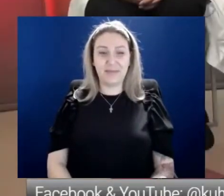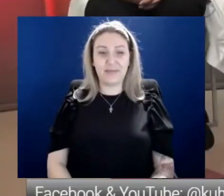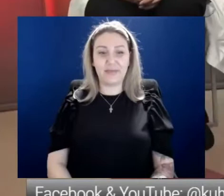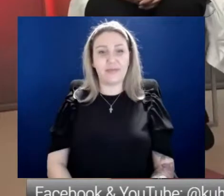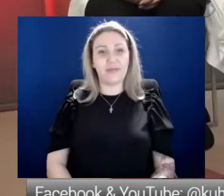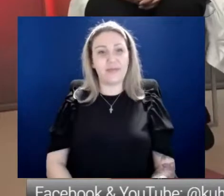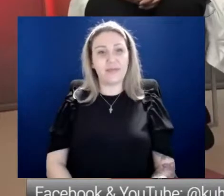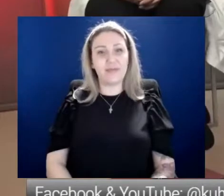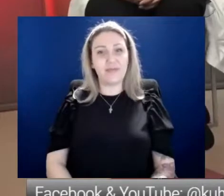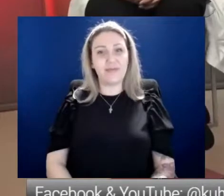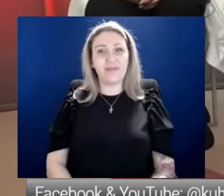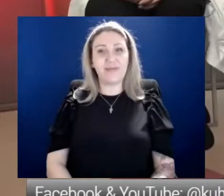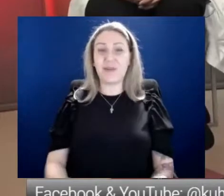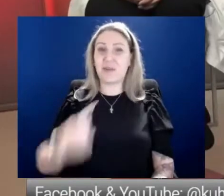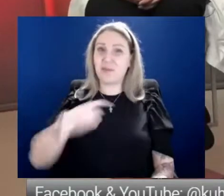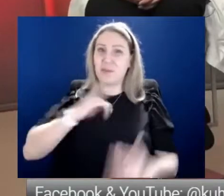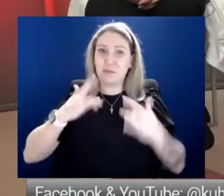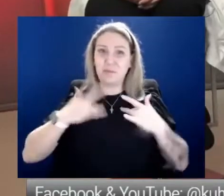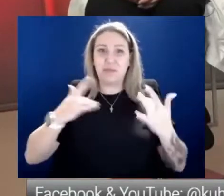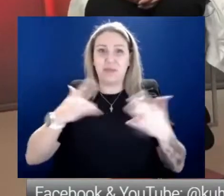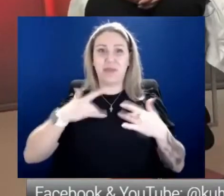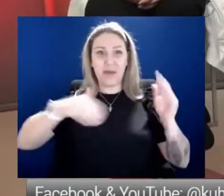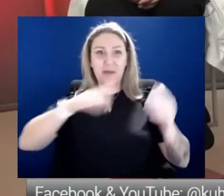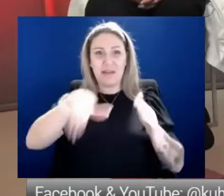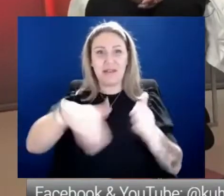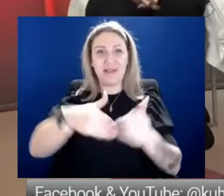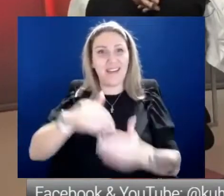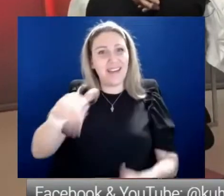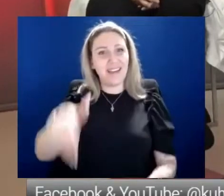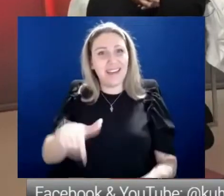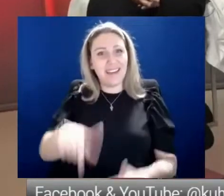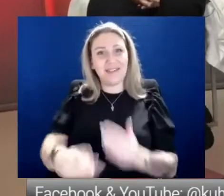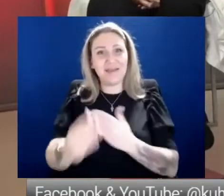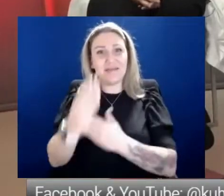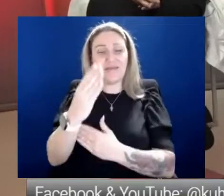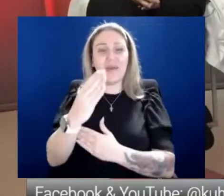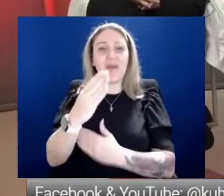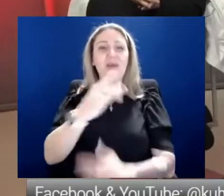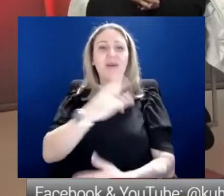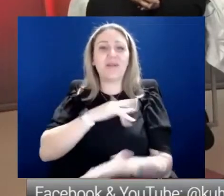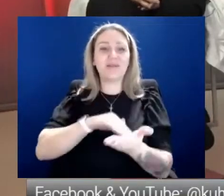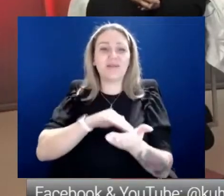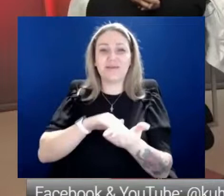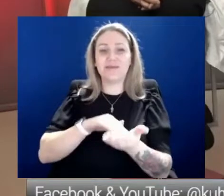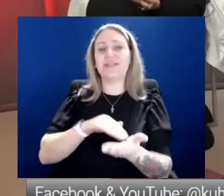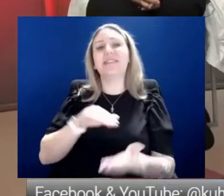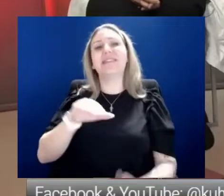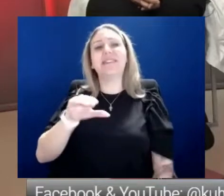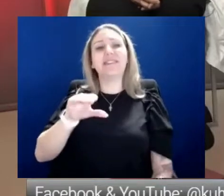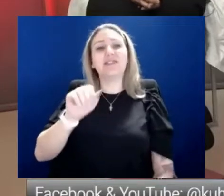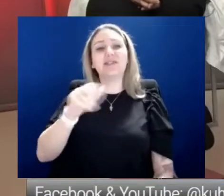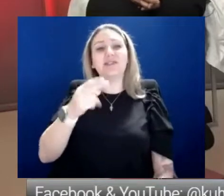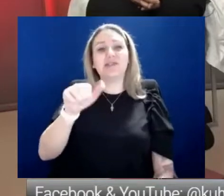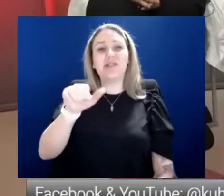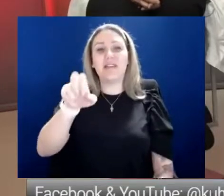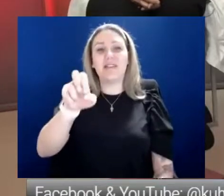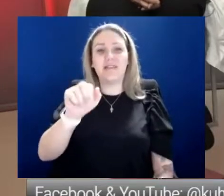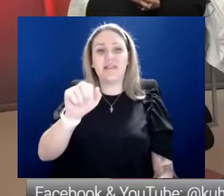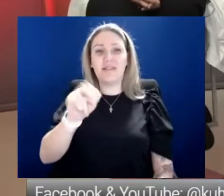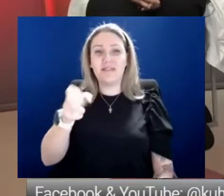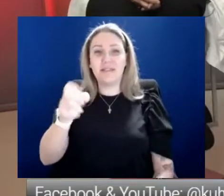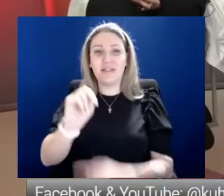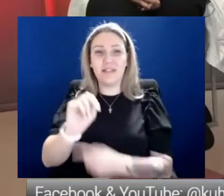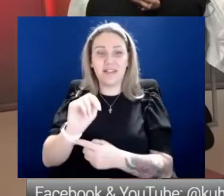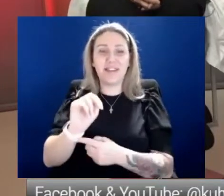We are so excited to welcome all of our guests this morning. We have cardiologist Dr. Shannon Thompson, pediatric nurse practitioner and